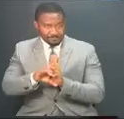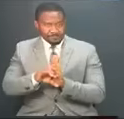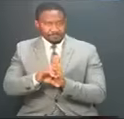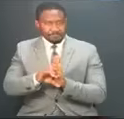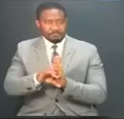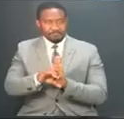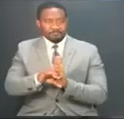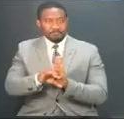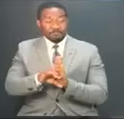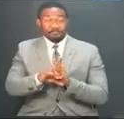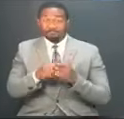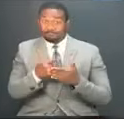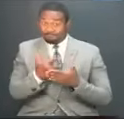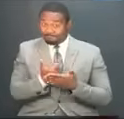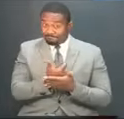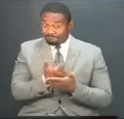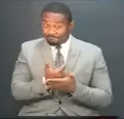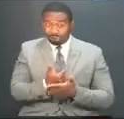Republic of Ghana,